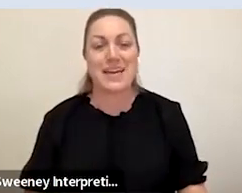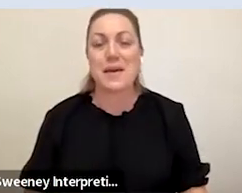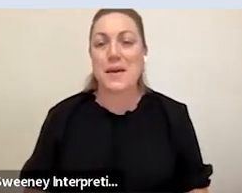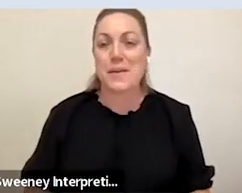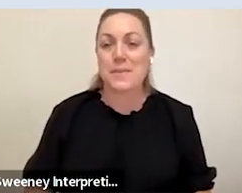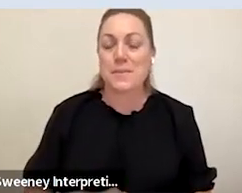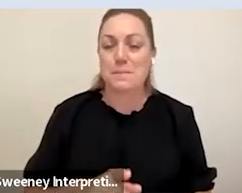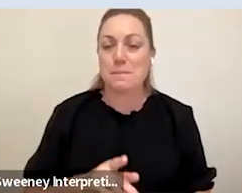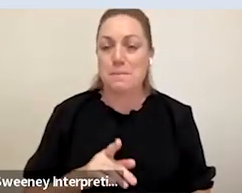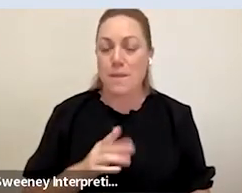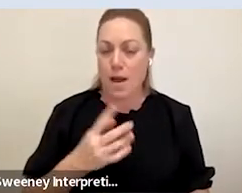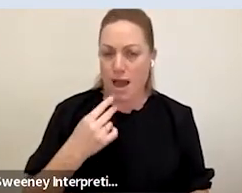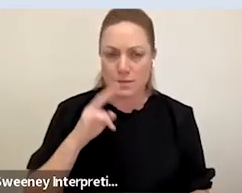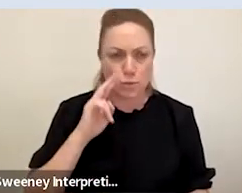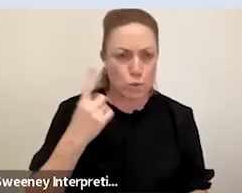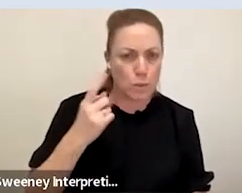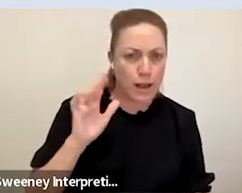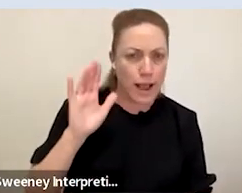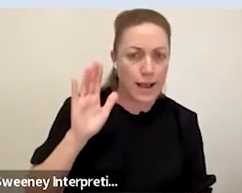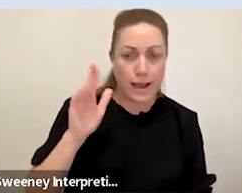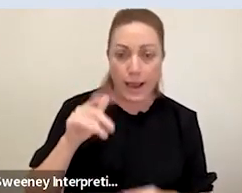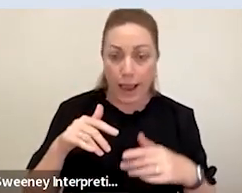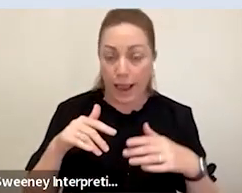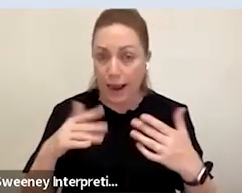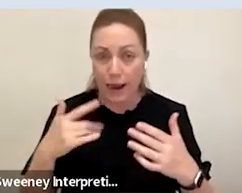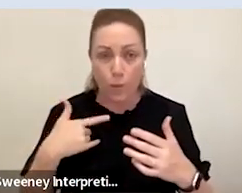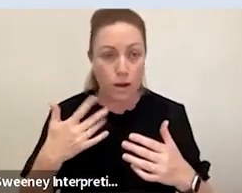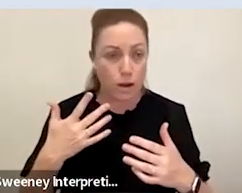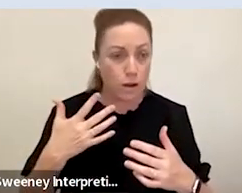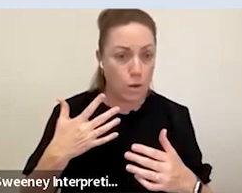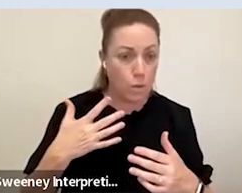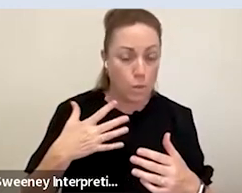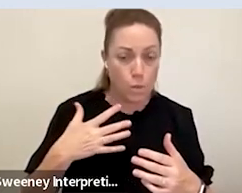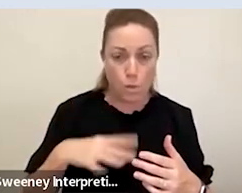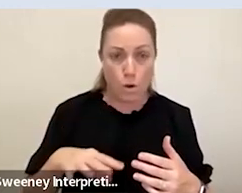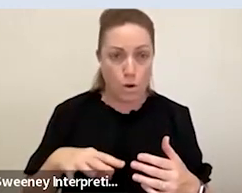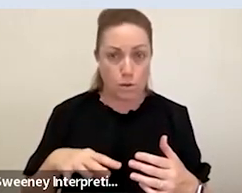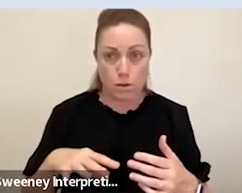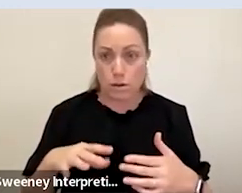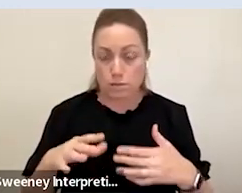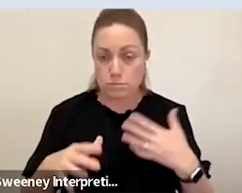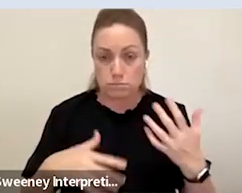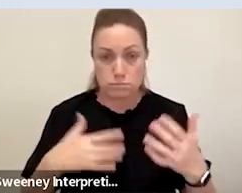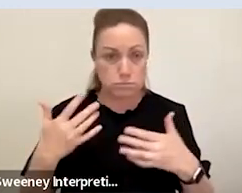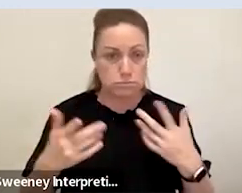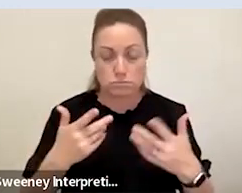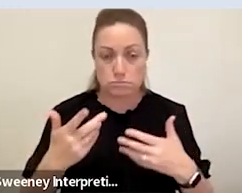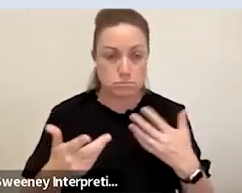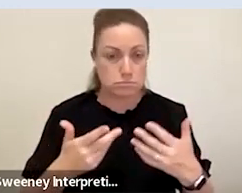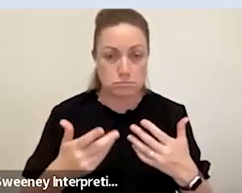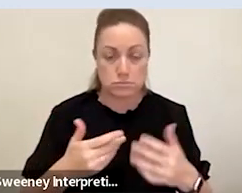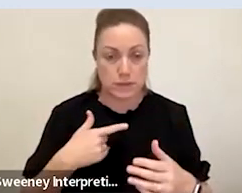I think I saw someone with their hand just now, is there anyone who'd like to just have, and we can have a couple of final words, just